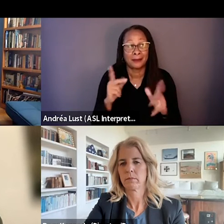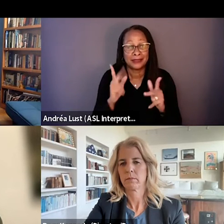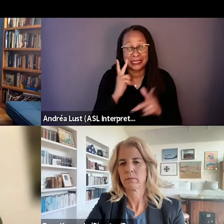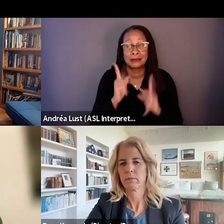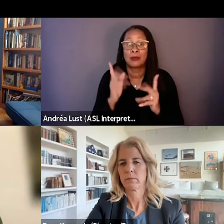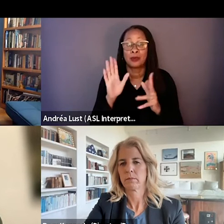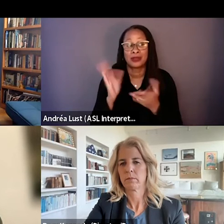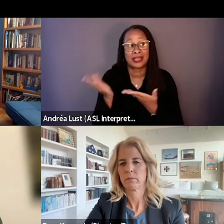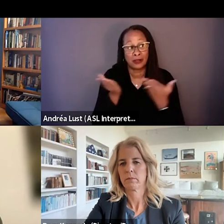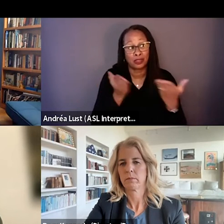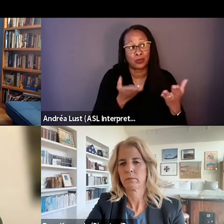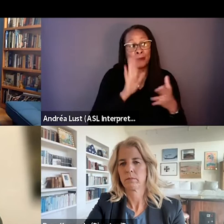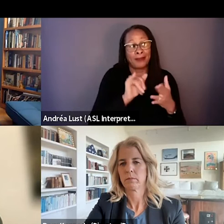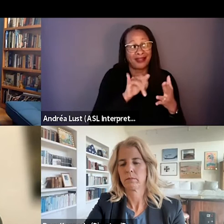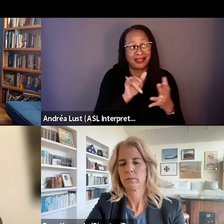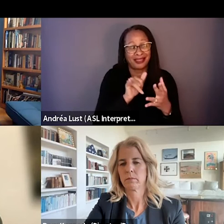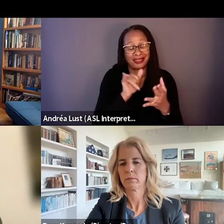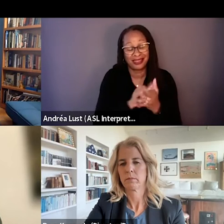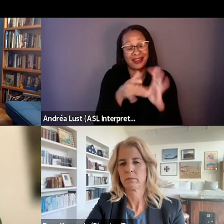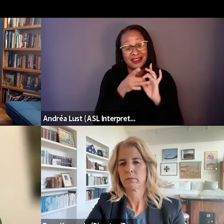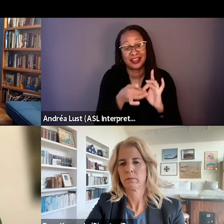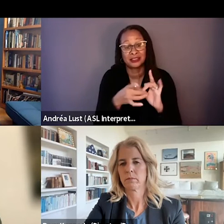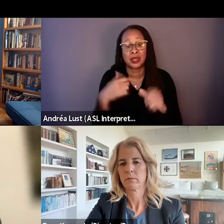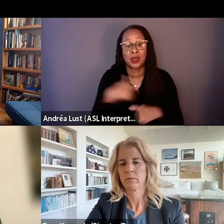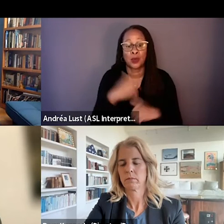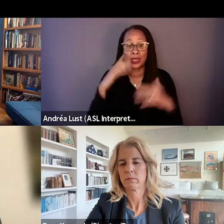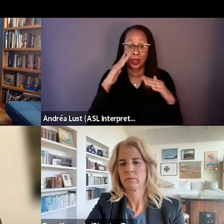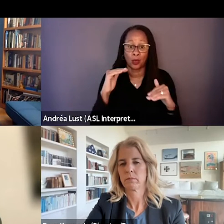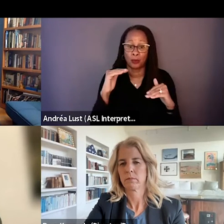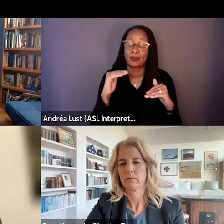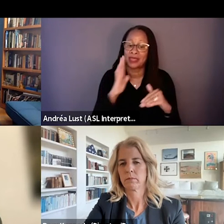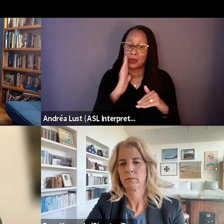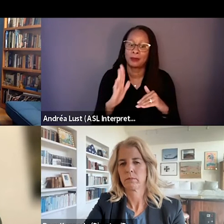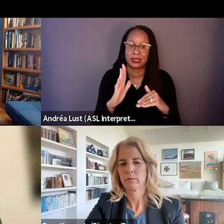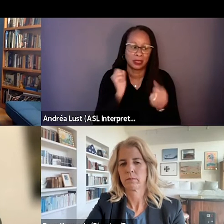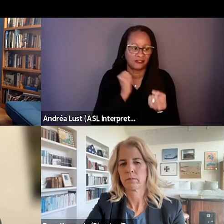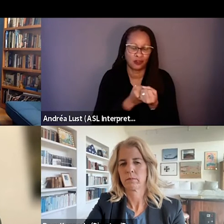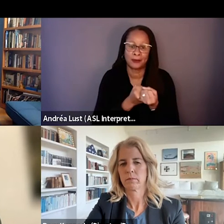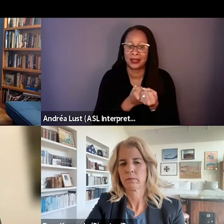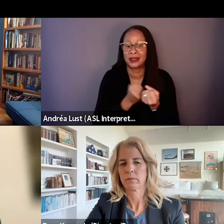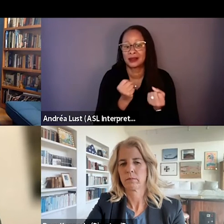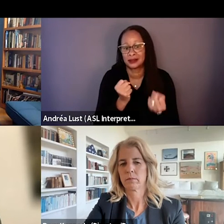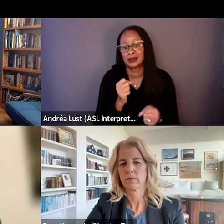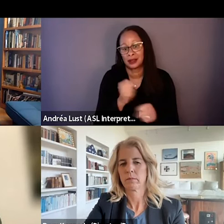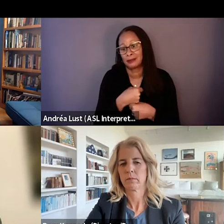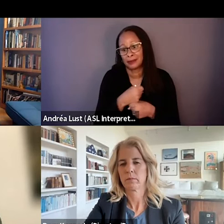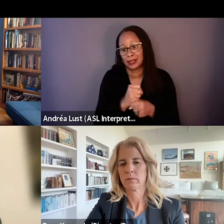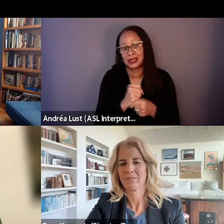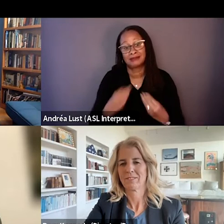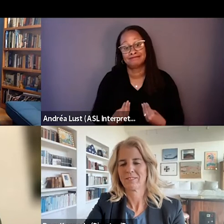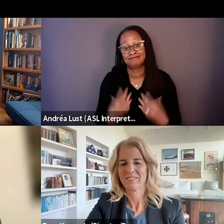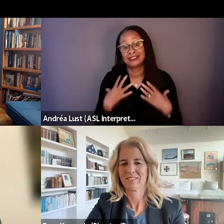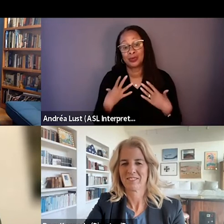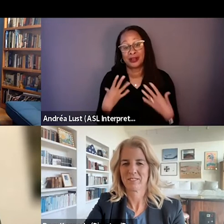connectedness, I think we at least hope is ultimately affirming and maybe inspiring on